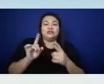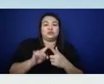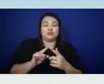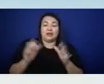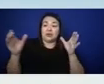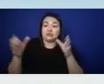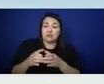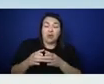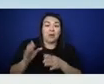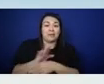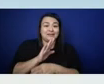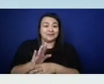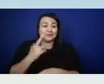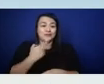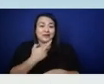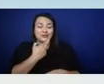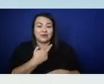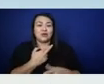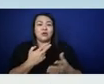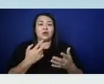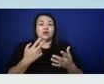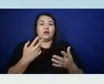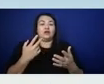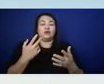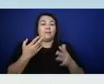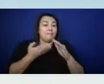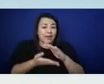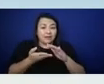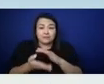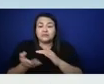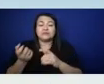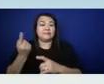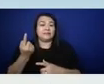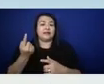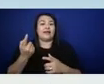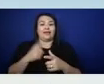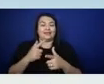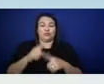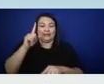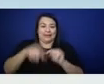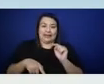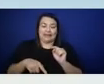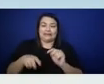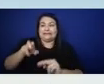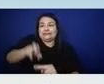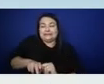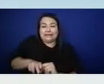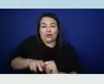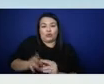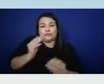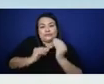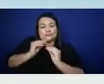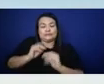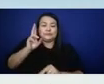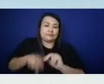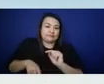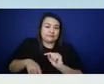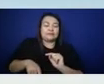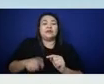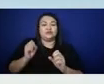The restaurant industry has been, of course, one of the hardest hit, and it's probably been the most visible because we go in and we